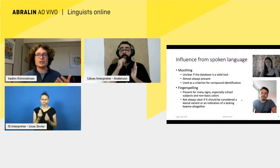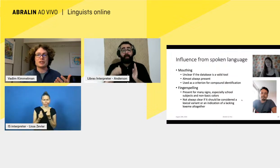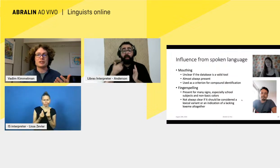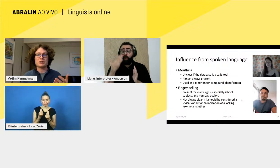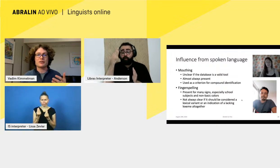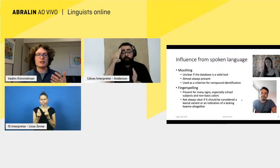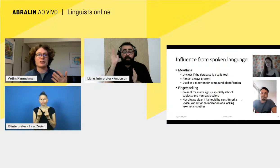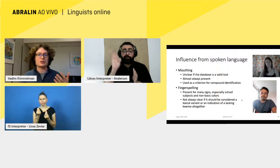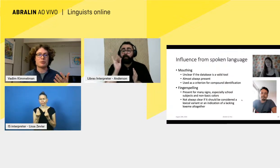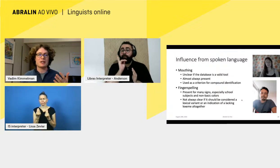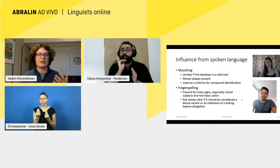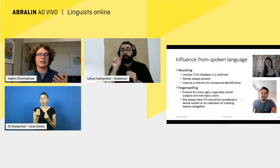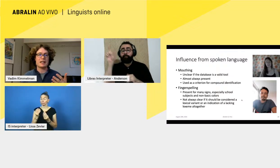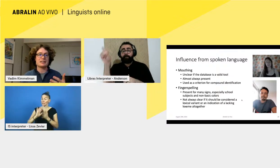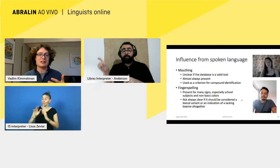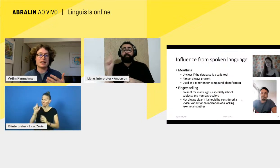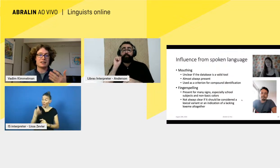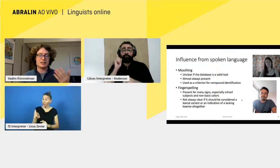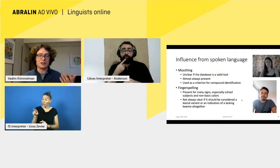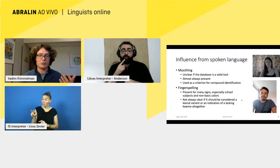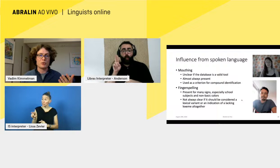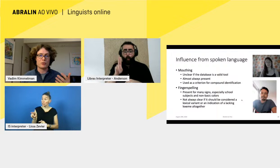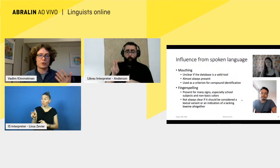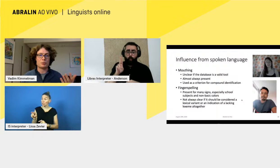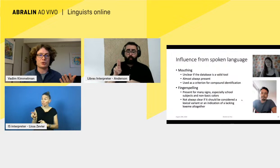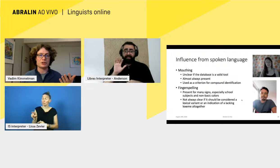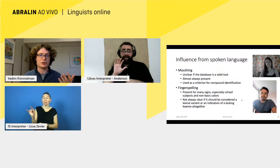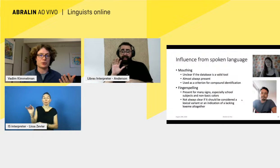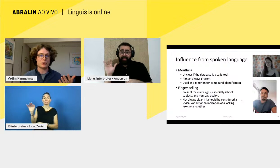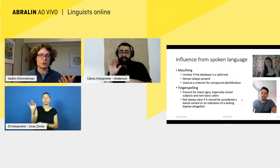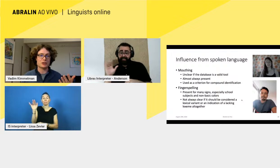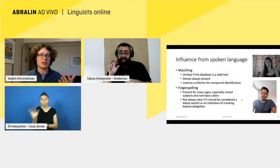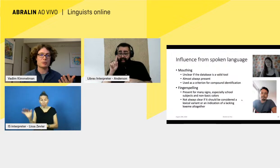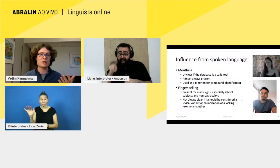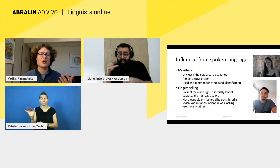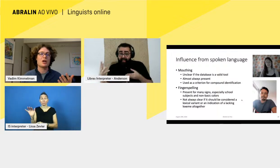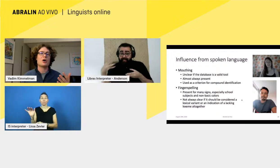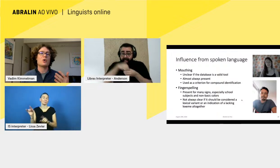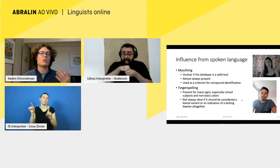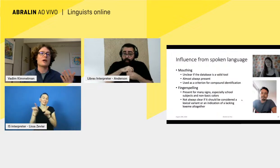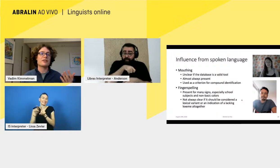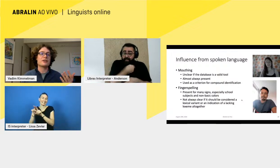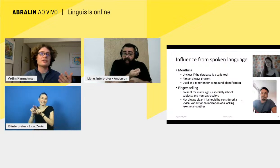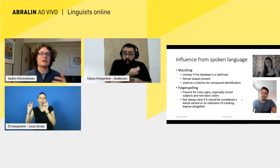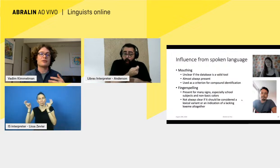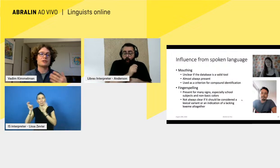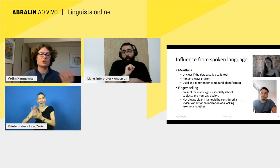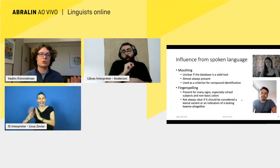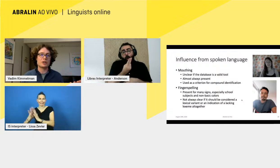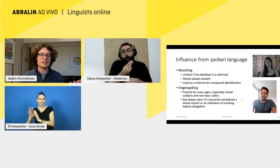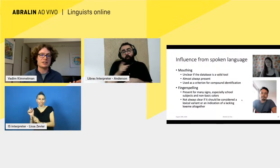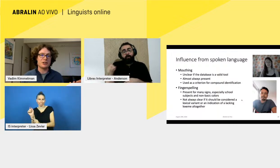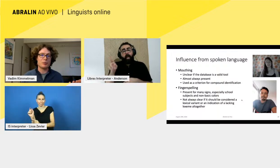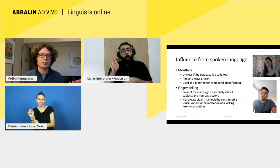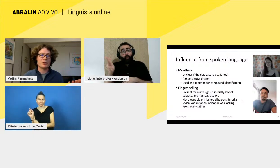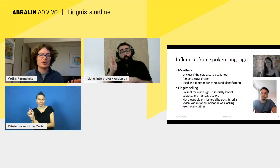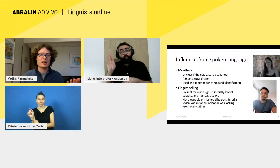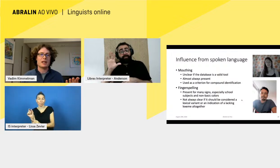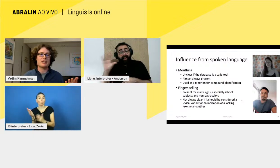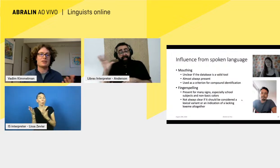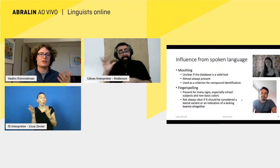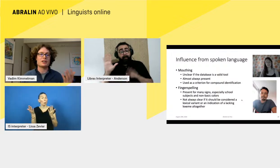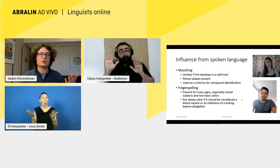actually uses finger spelling as a lexeme for a particular concept or whether there is no